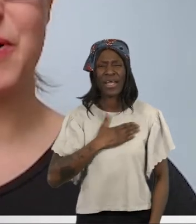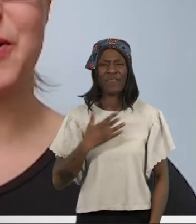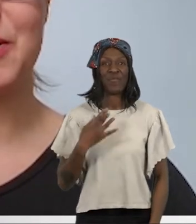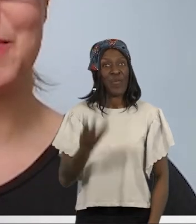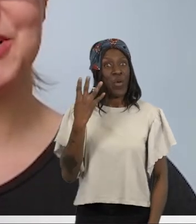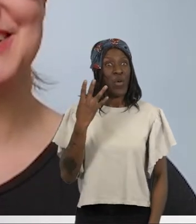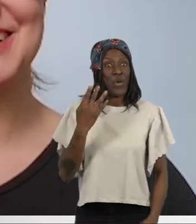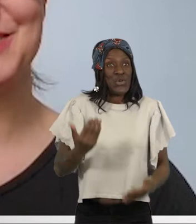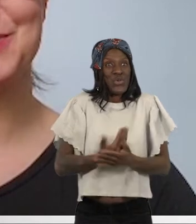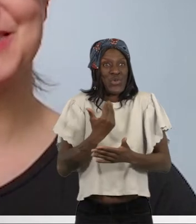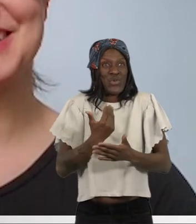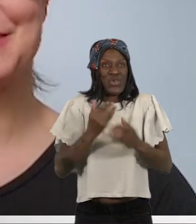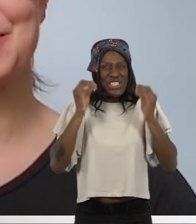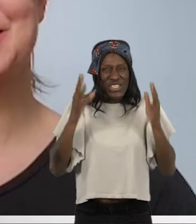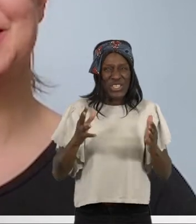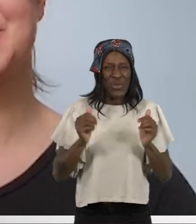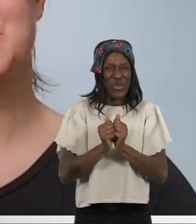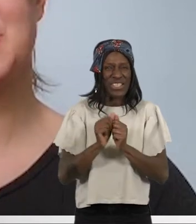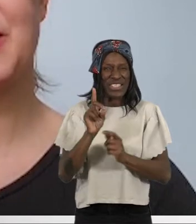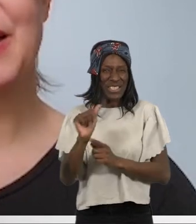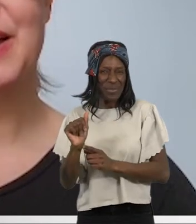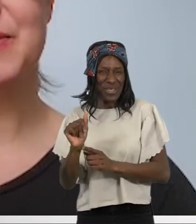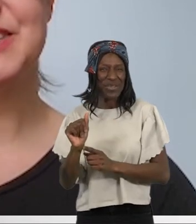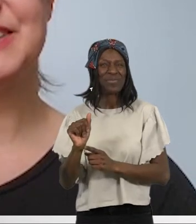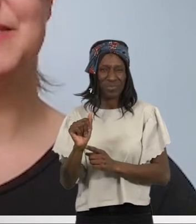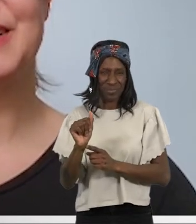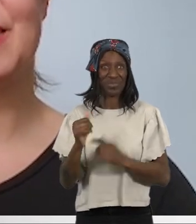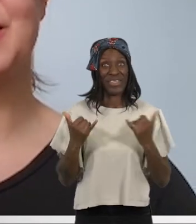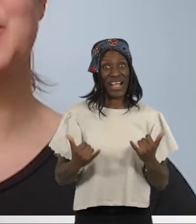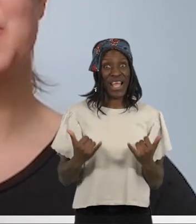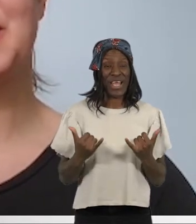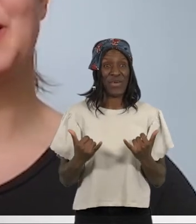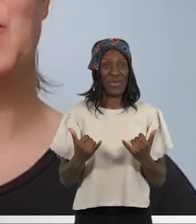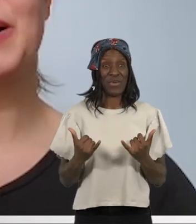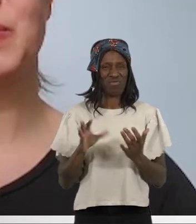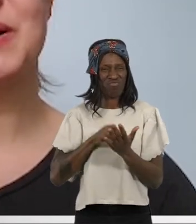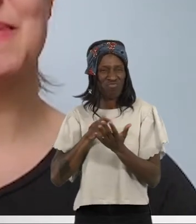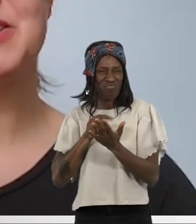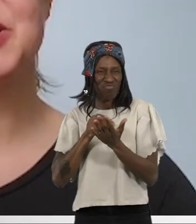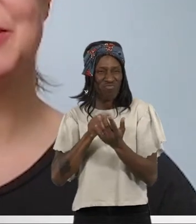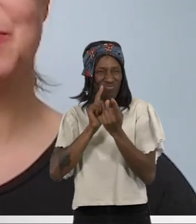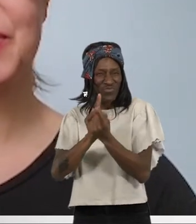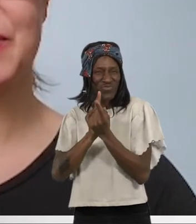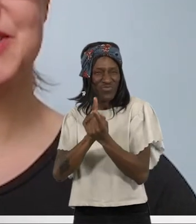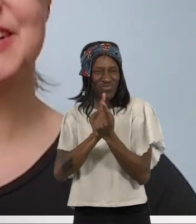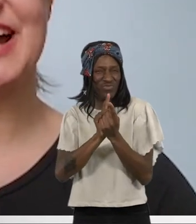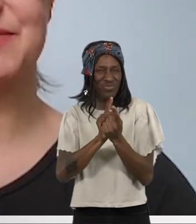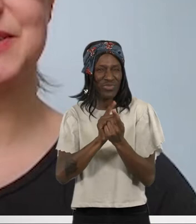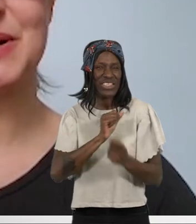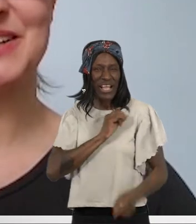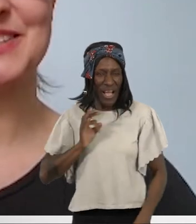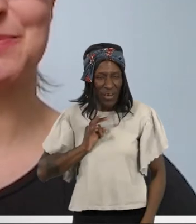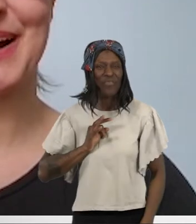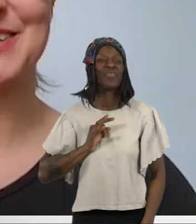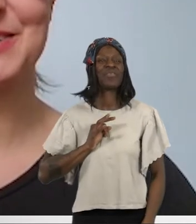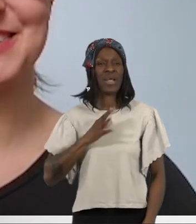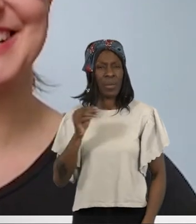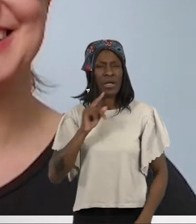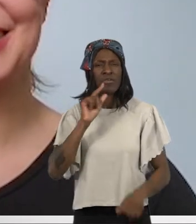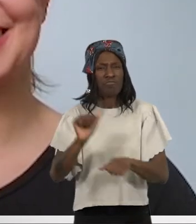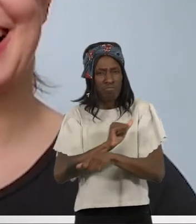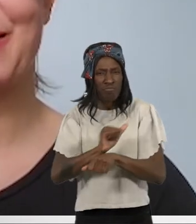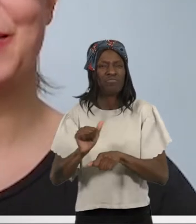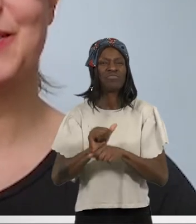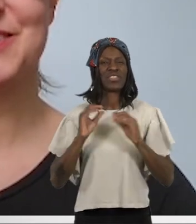have 4 emerging teachers with disabilities who are receiving ongoing one-on-one mentorship with our staff, as well as